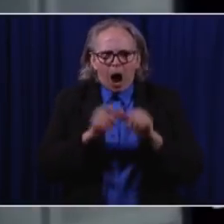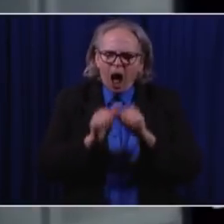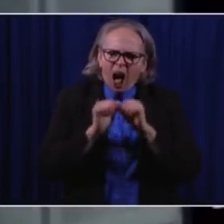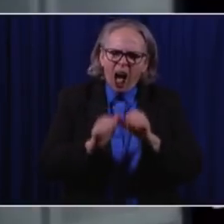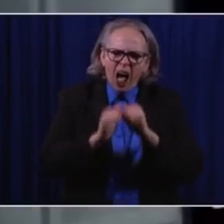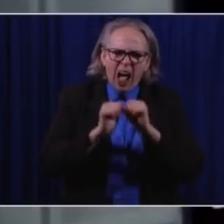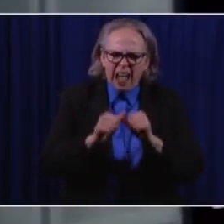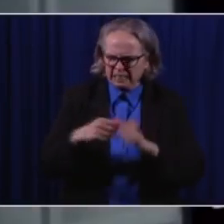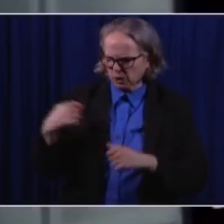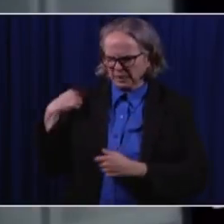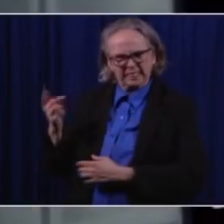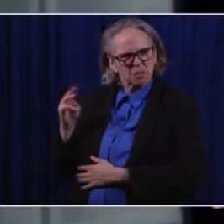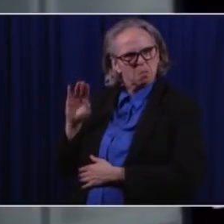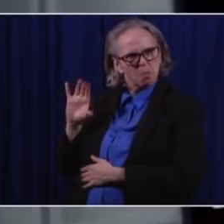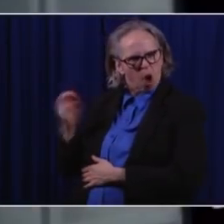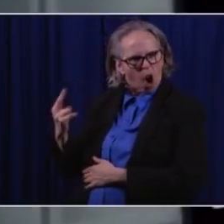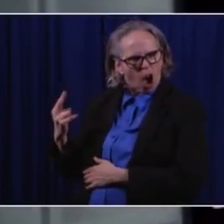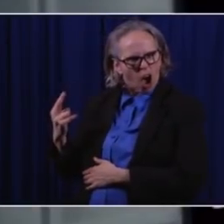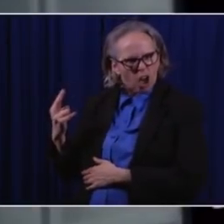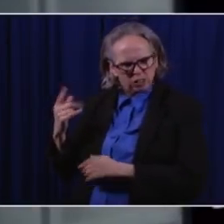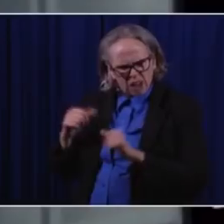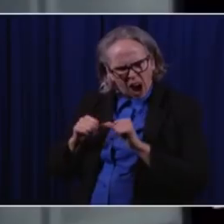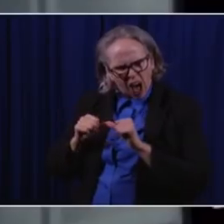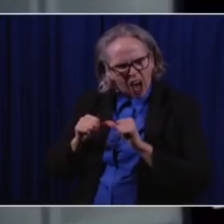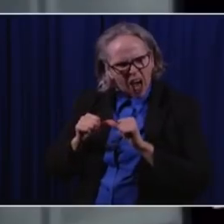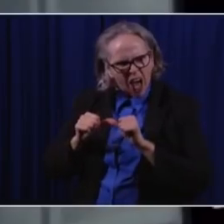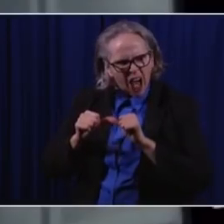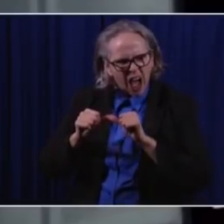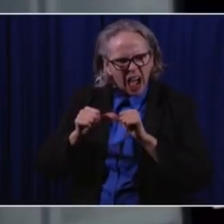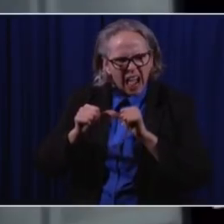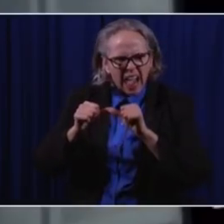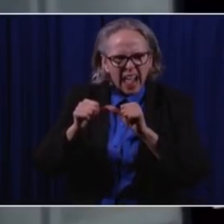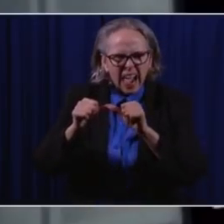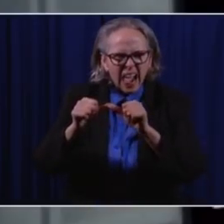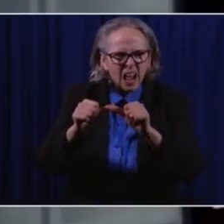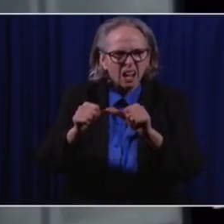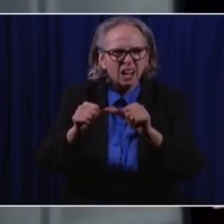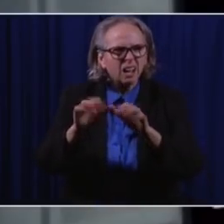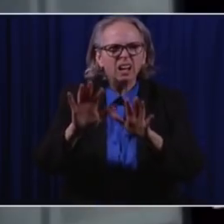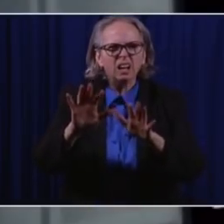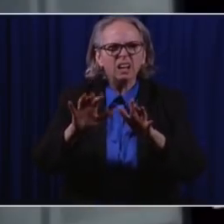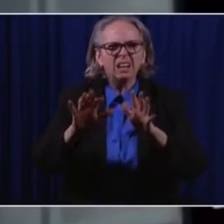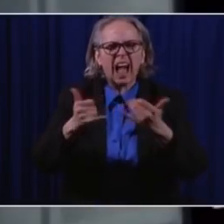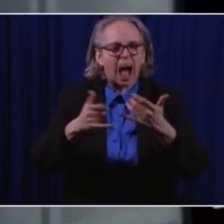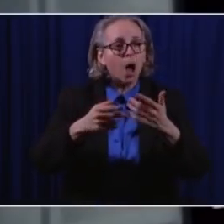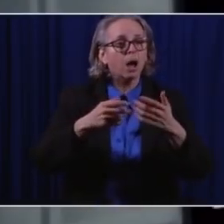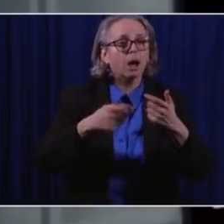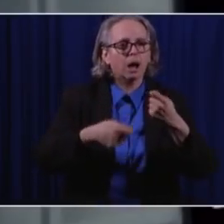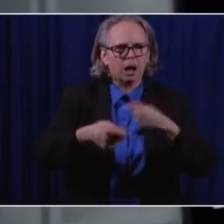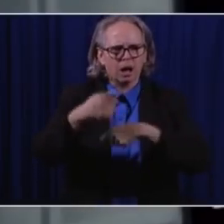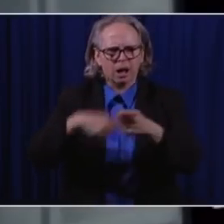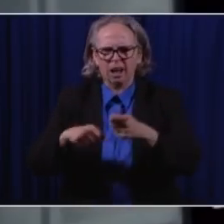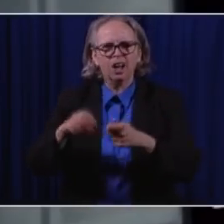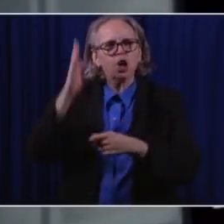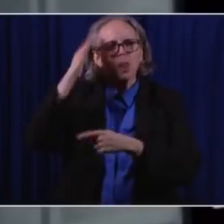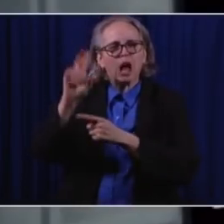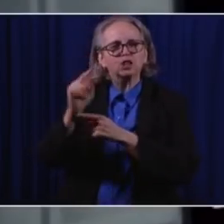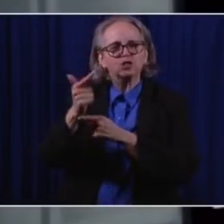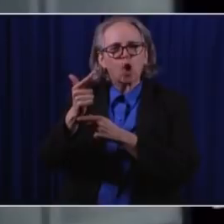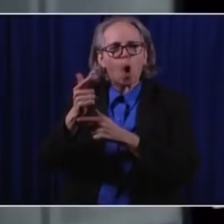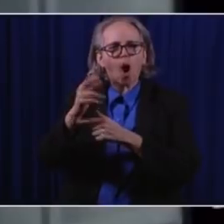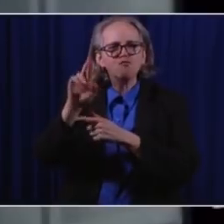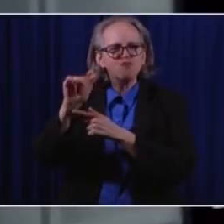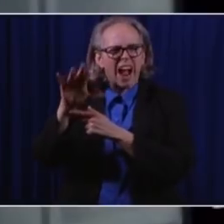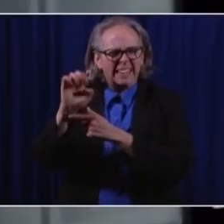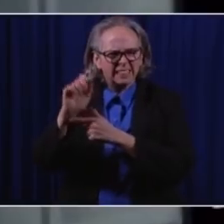would escalate that comparison to that of the Iditarod. And honestly, the dogs are tired. Endurance